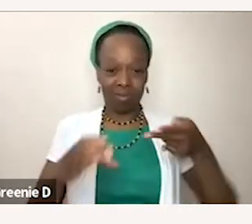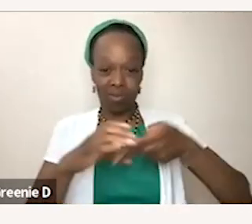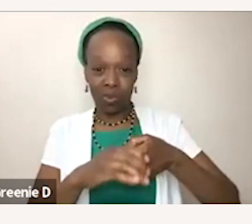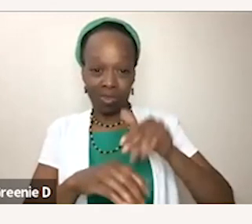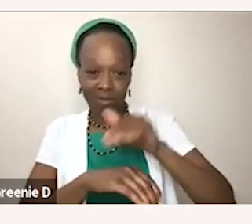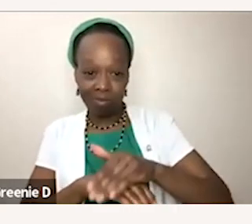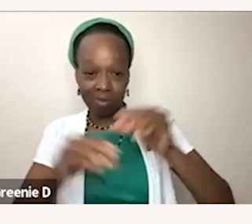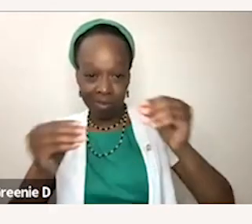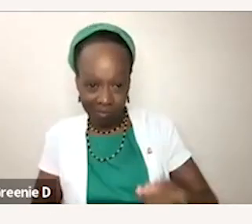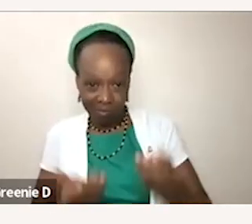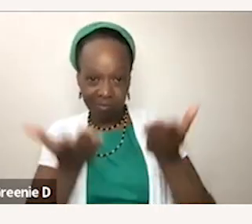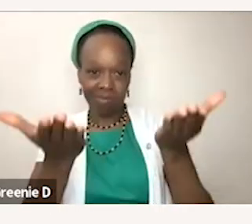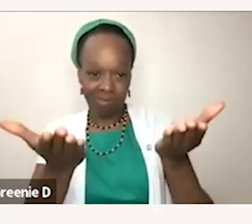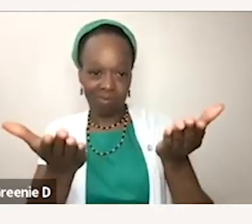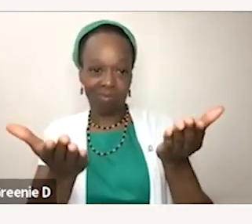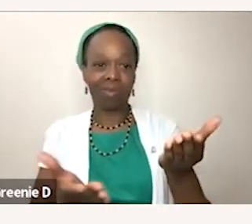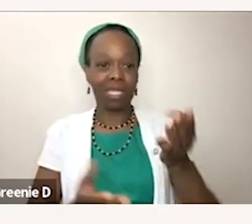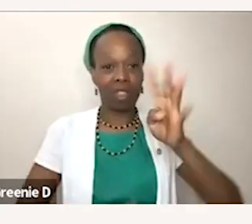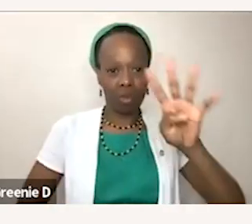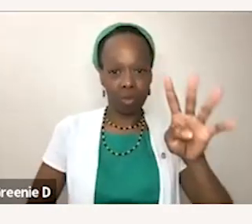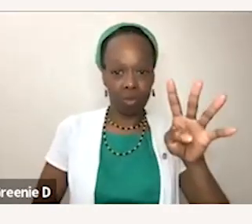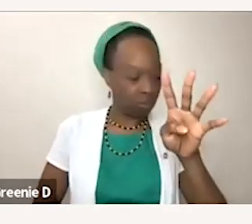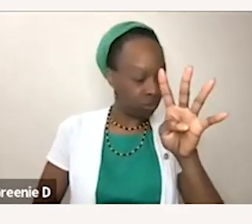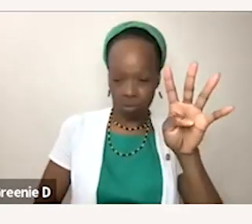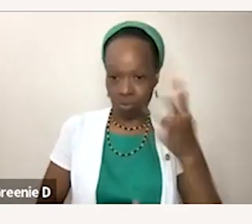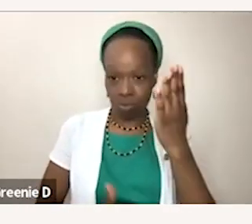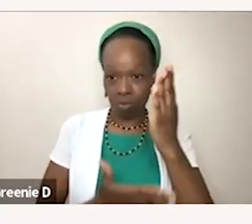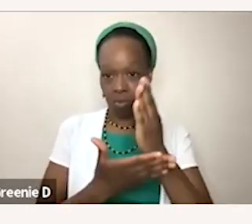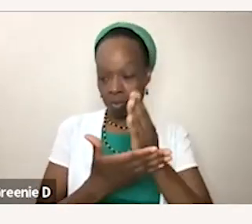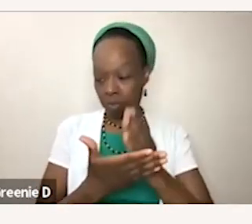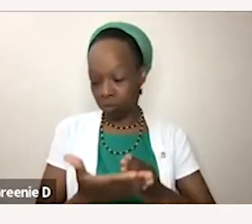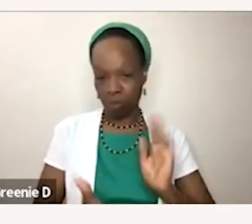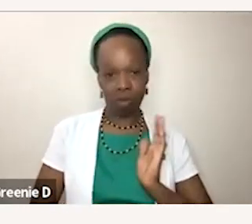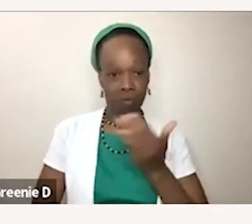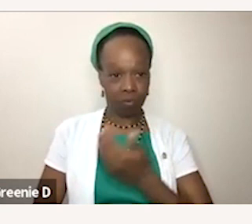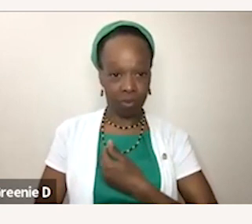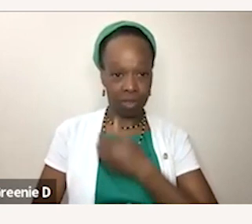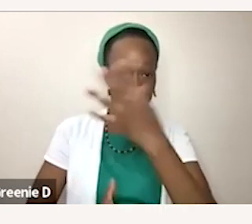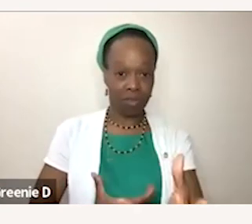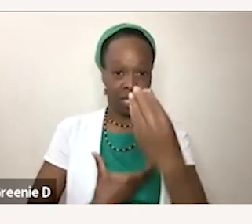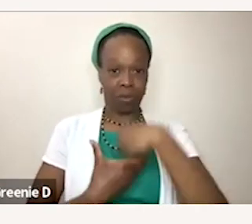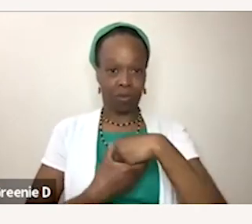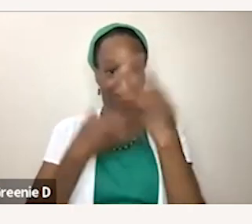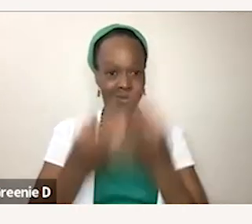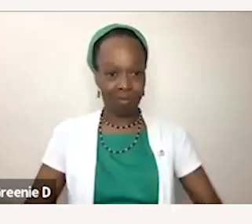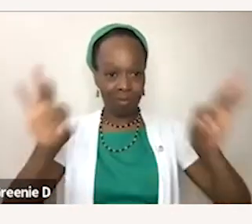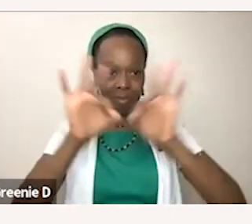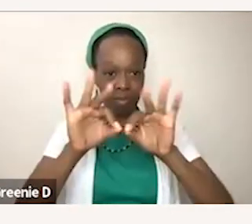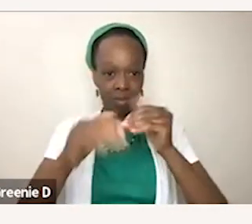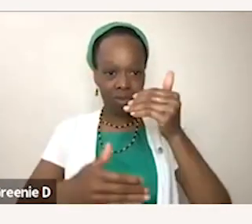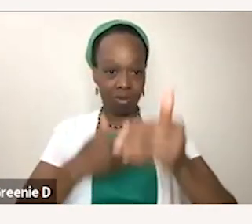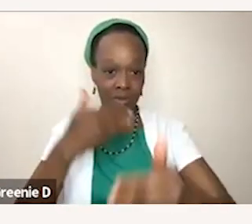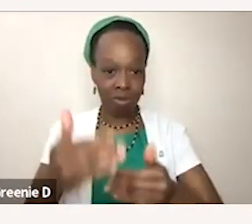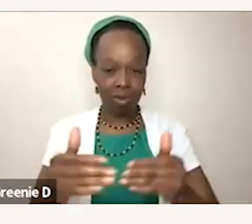to present the 4th part of our Inclusion Matters series on the power